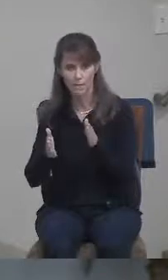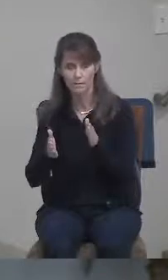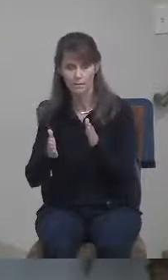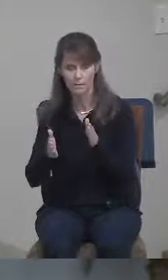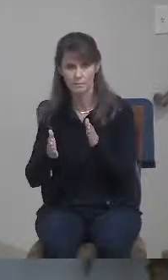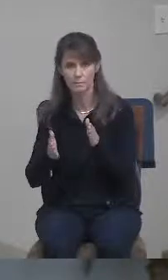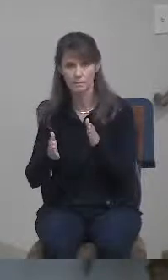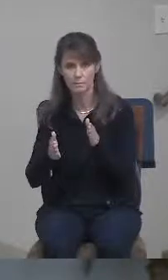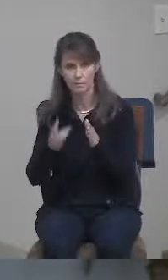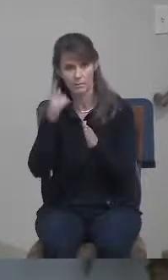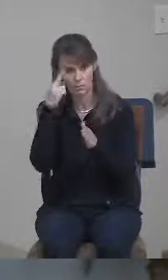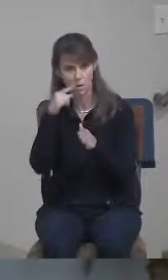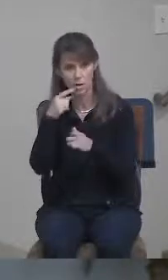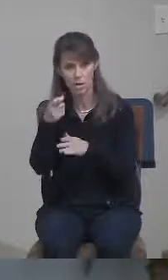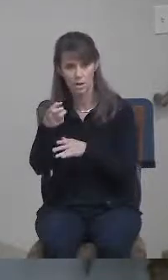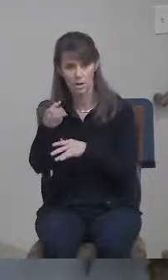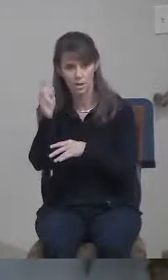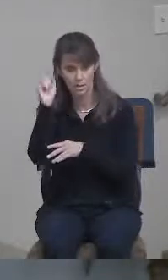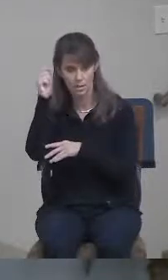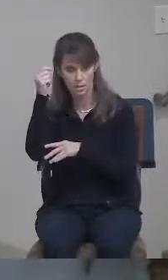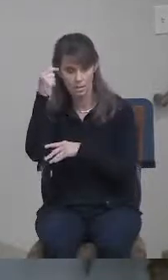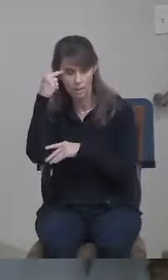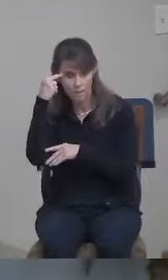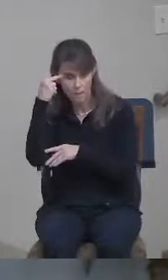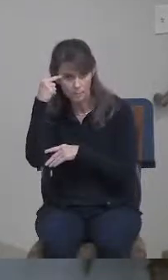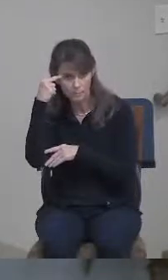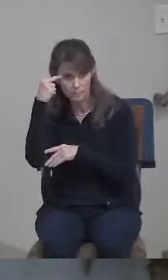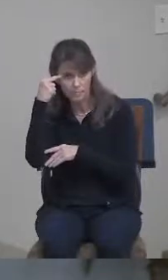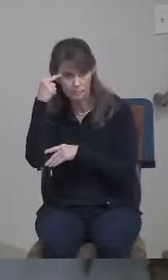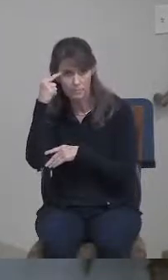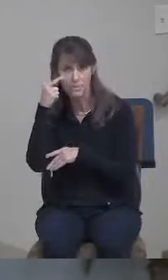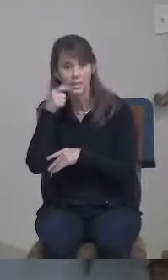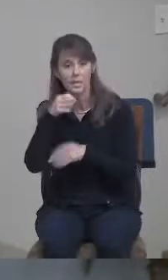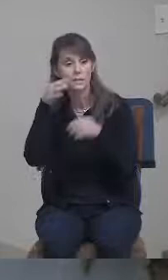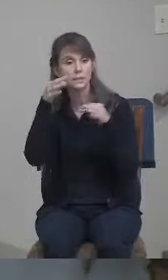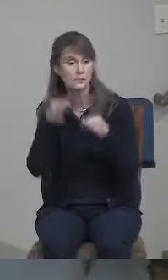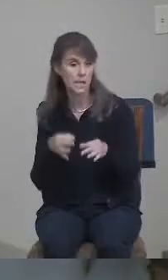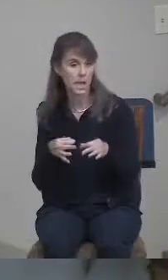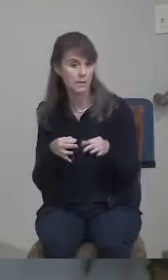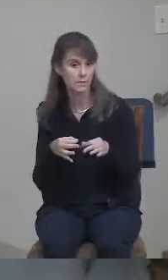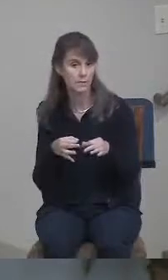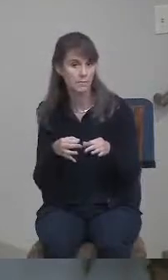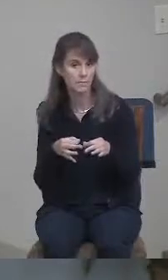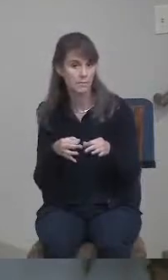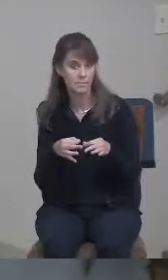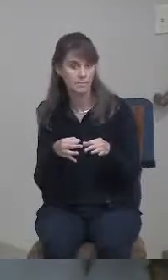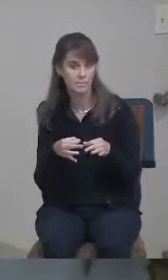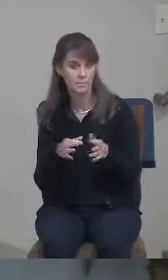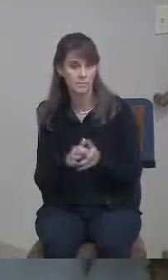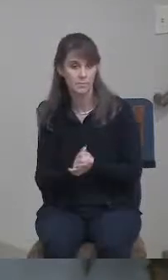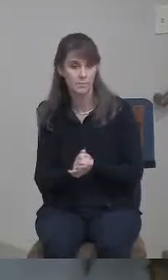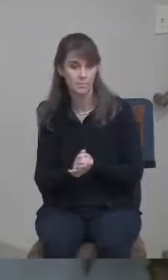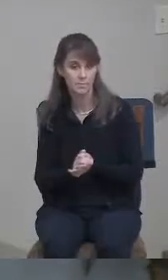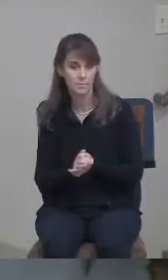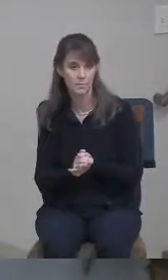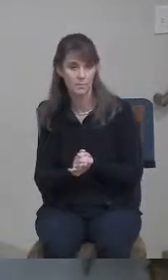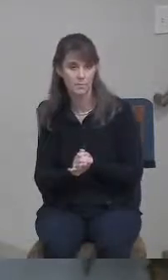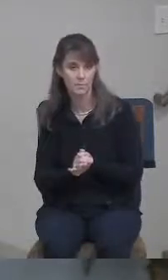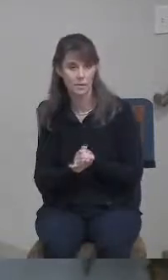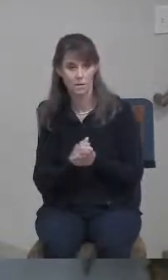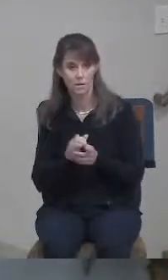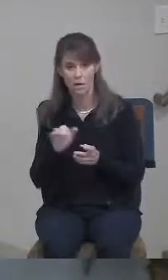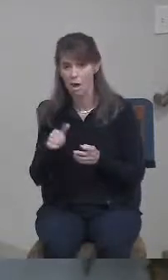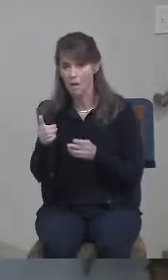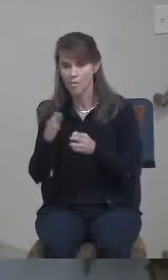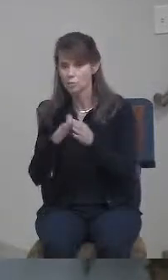for church government. They decided to lay aside every manuscript and go by the Bible